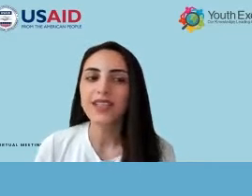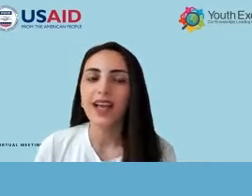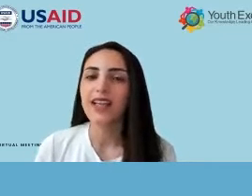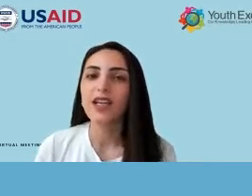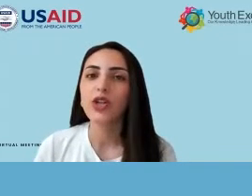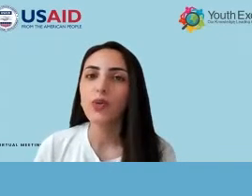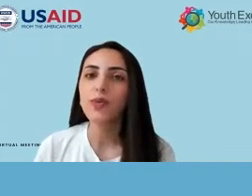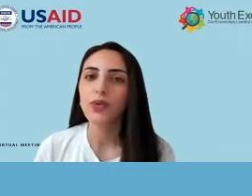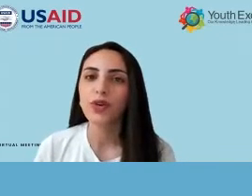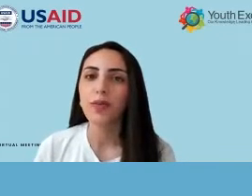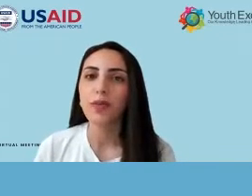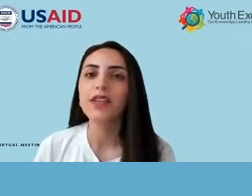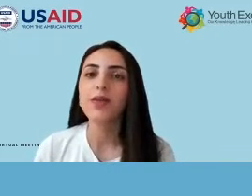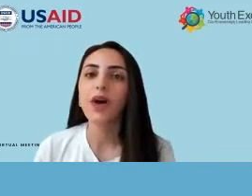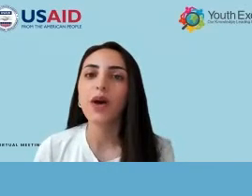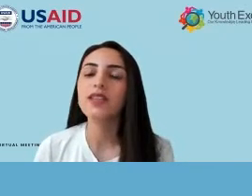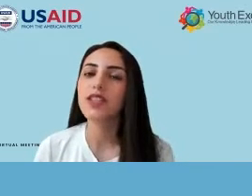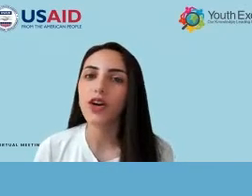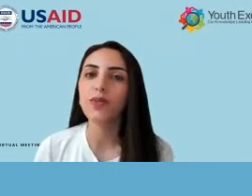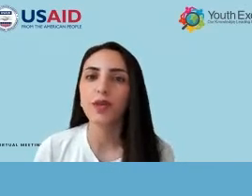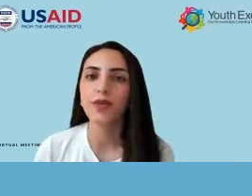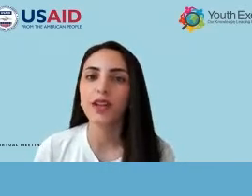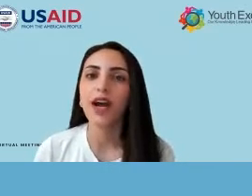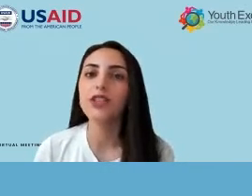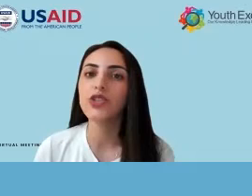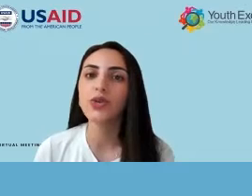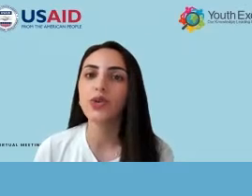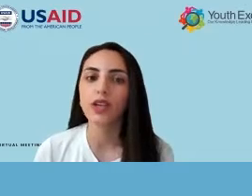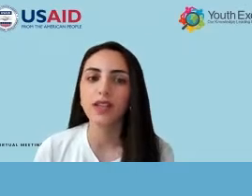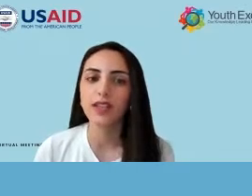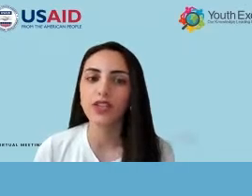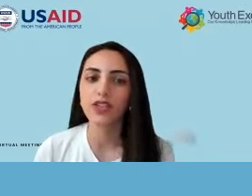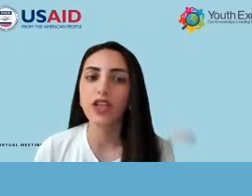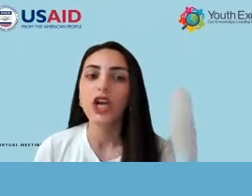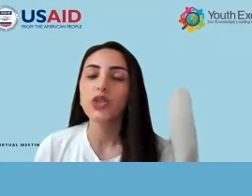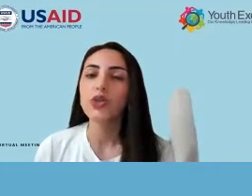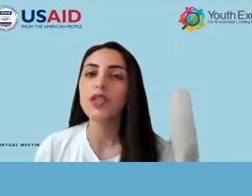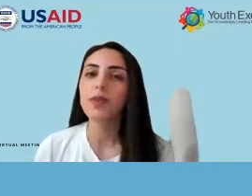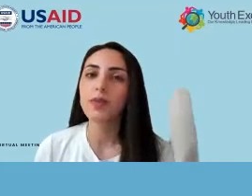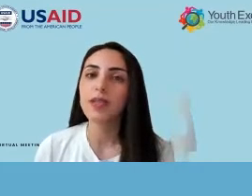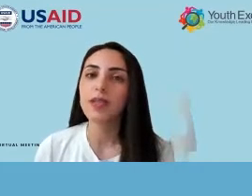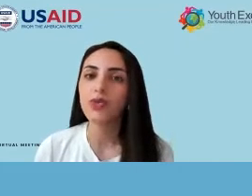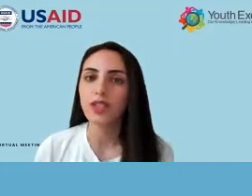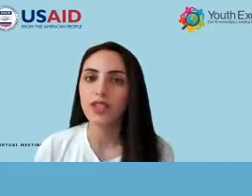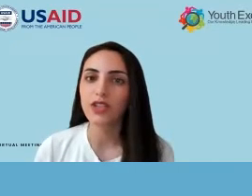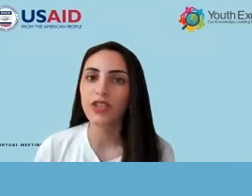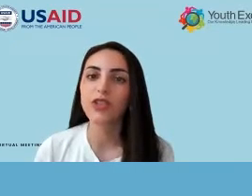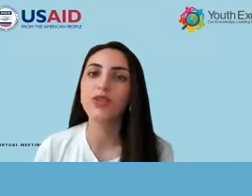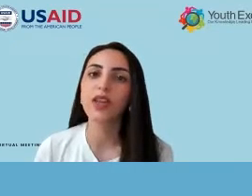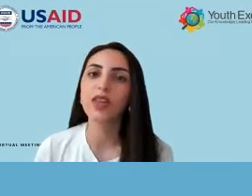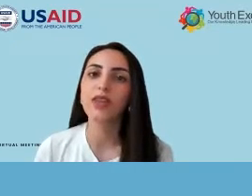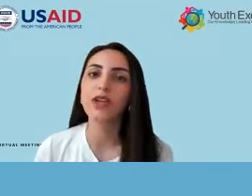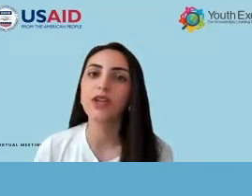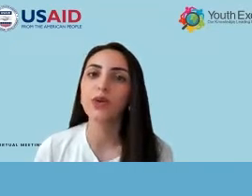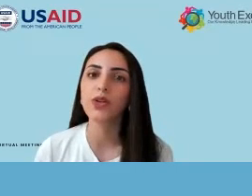Youth Excel is a global program that empowers young people and youth organizations to use implementation research